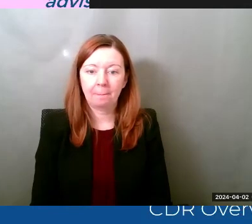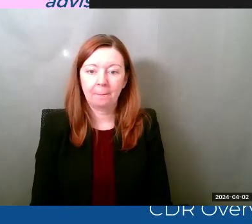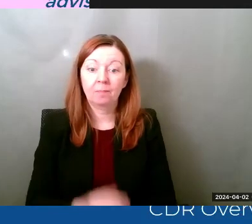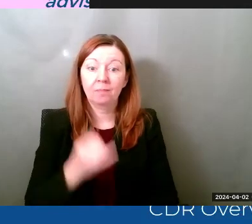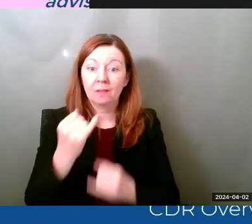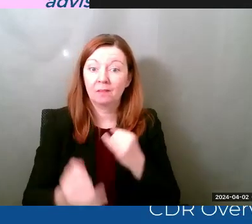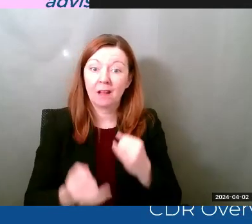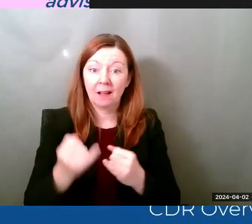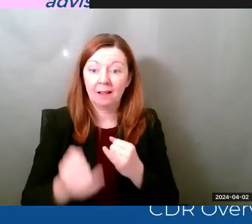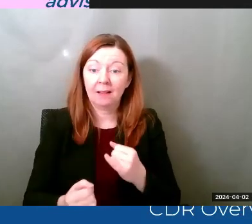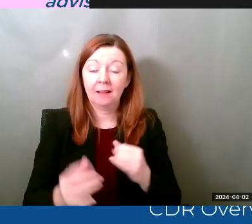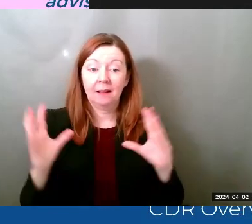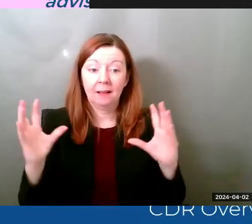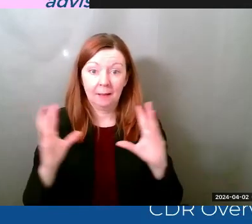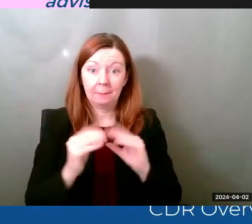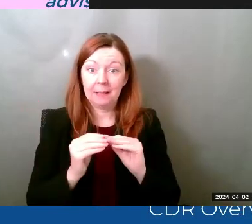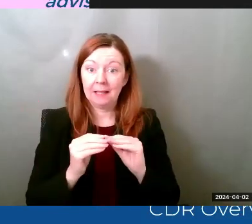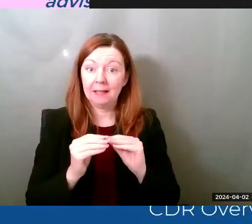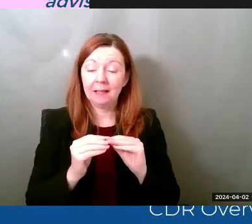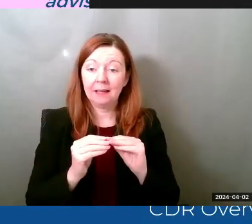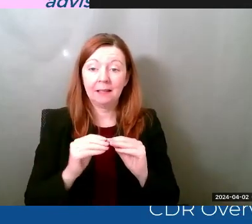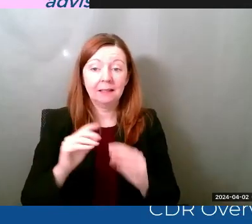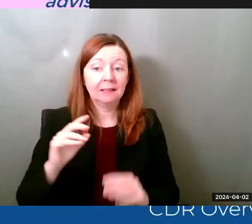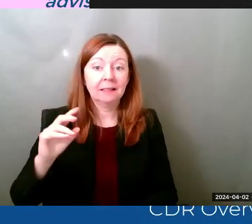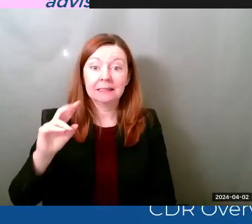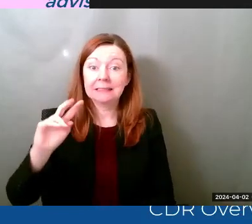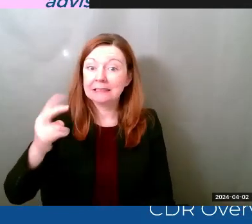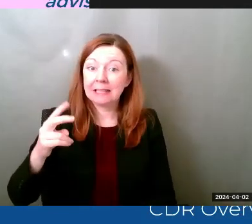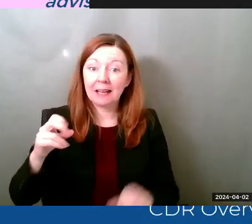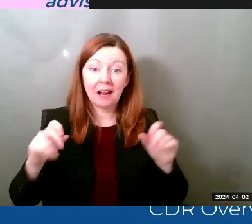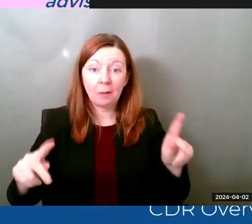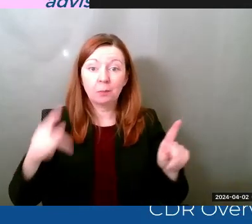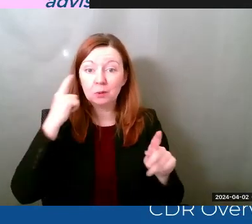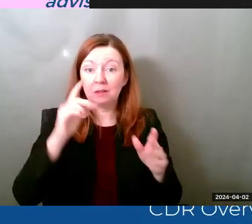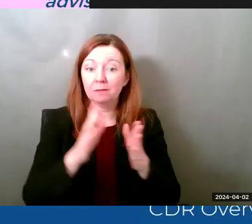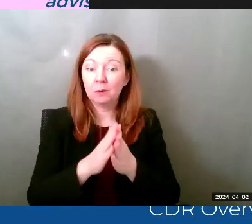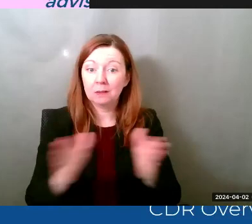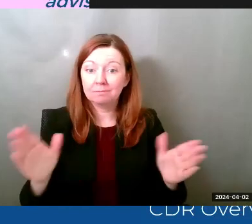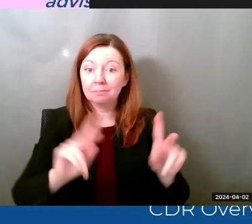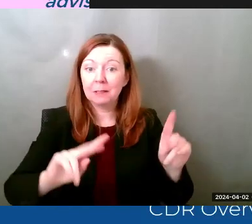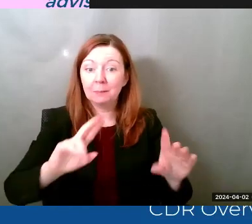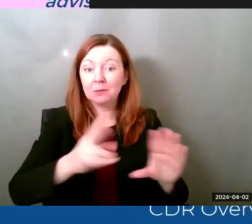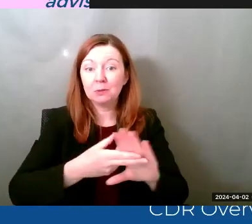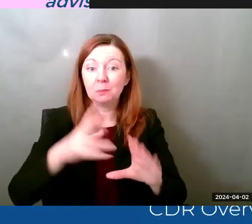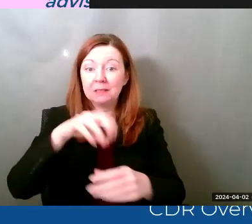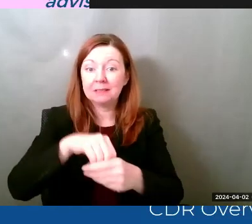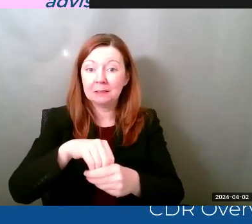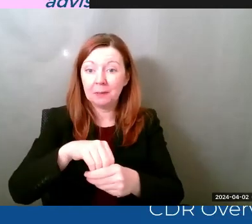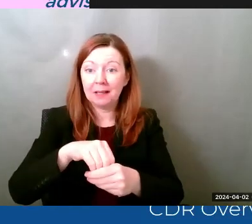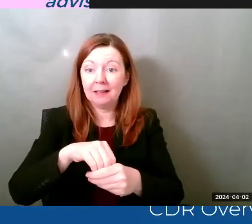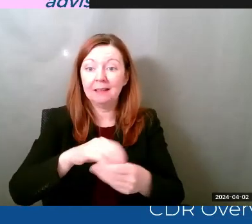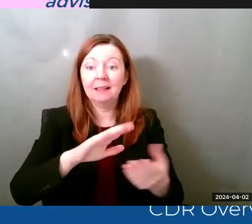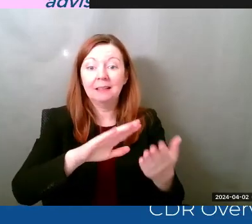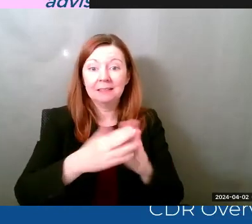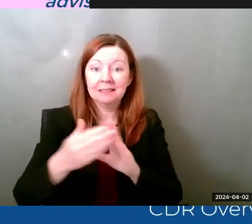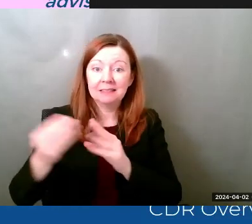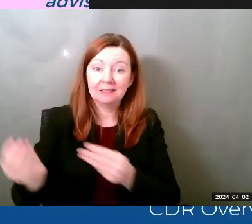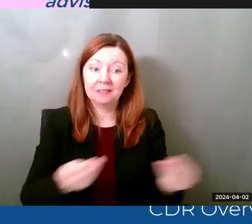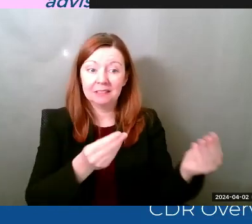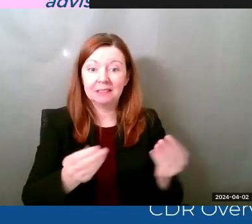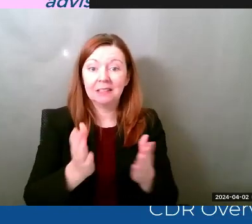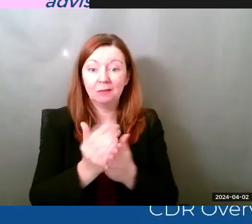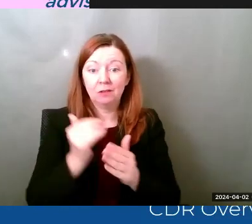Finally, this meeting is just the second opportunity for the public to participate in a city-facilitated